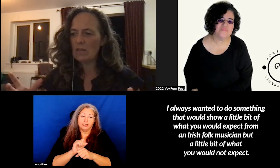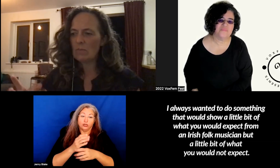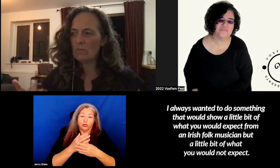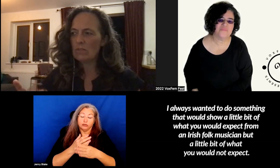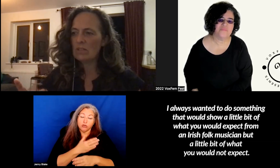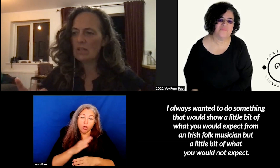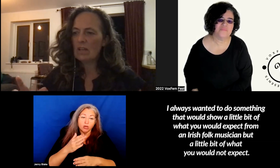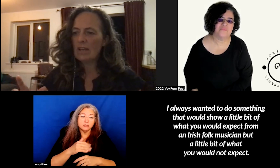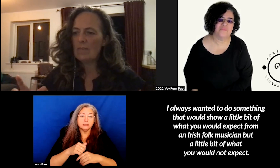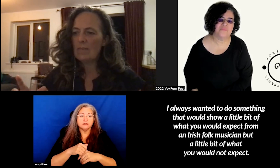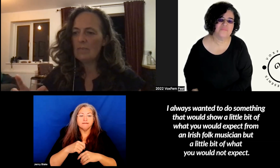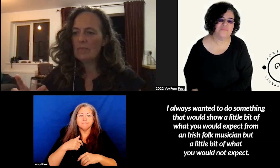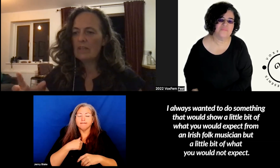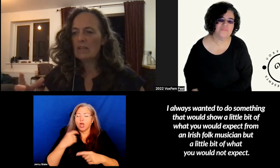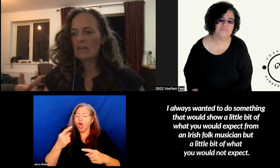something